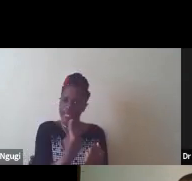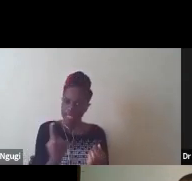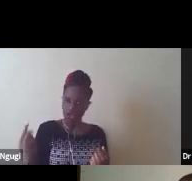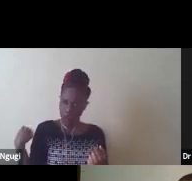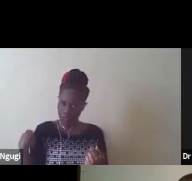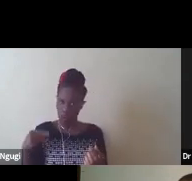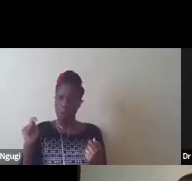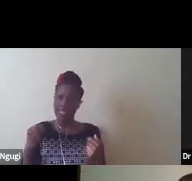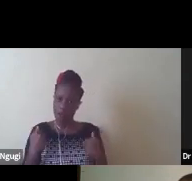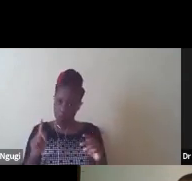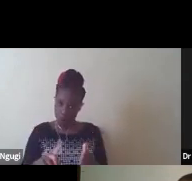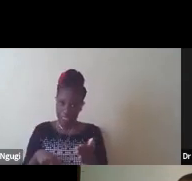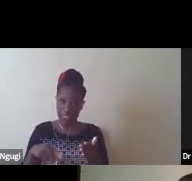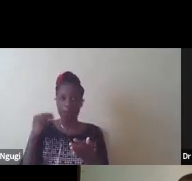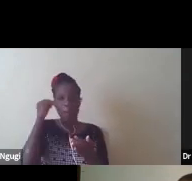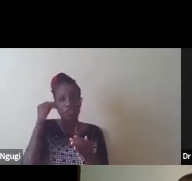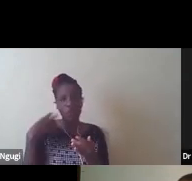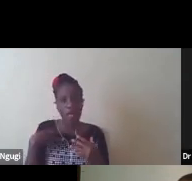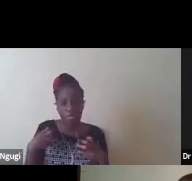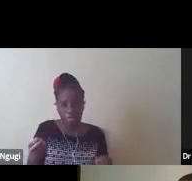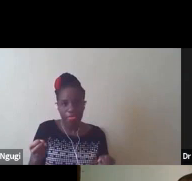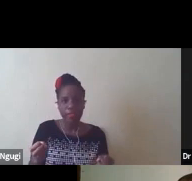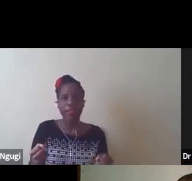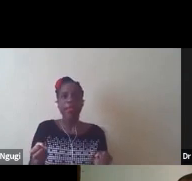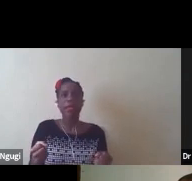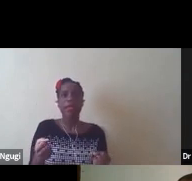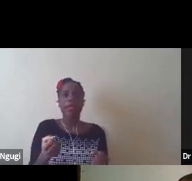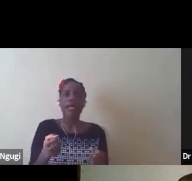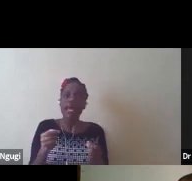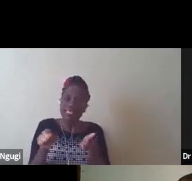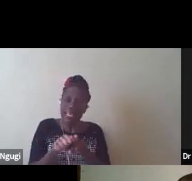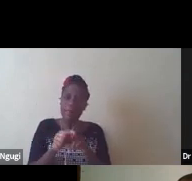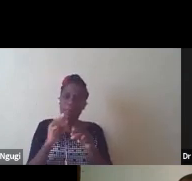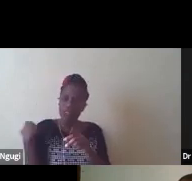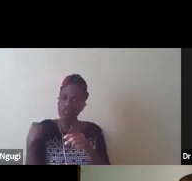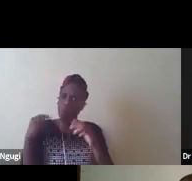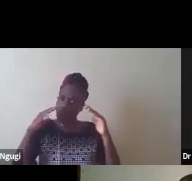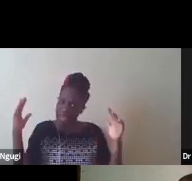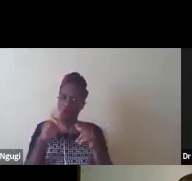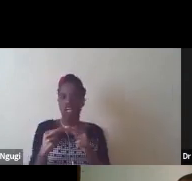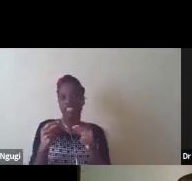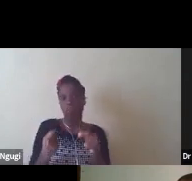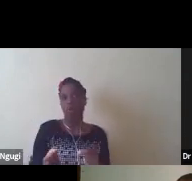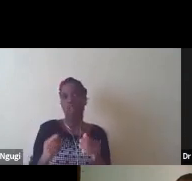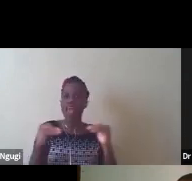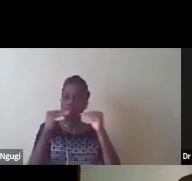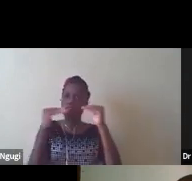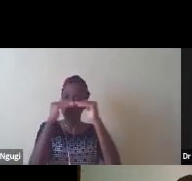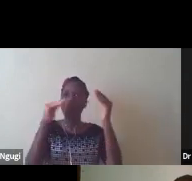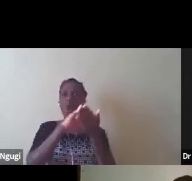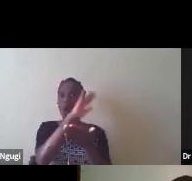wings, much smaller hospitals, psychiatric units. So this is an important thing. And within psychiatric hospitals, they should also be